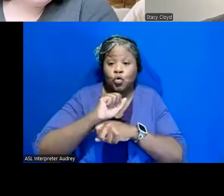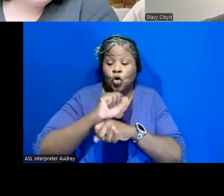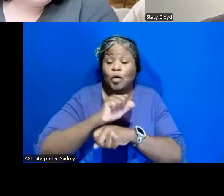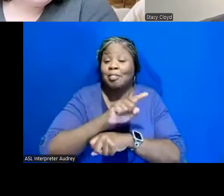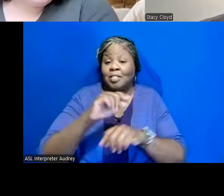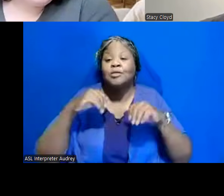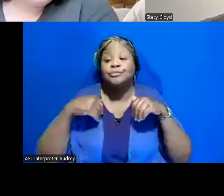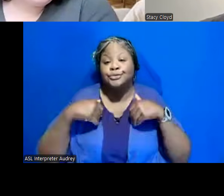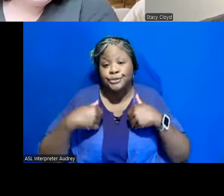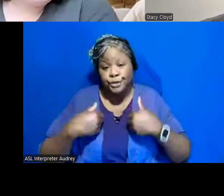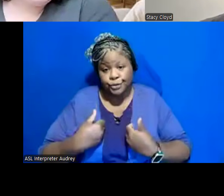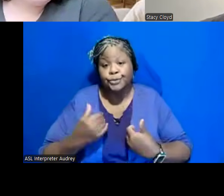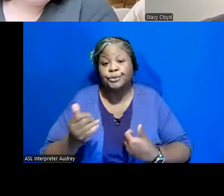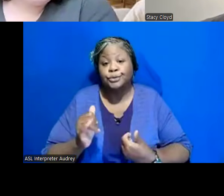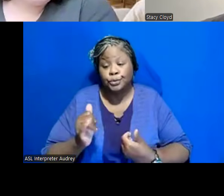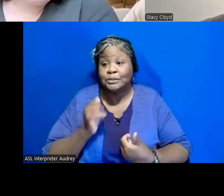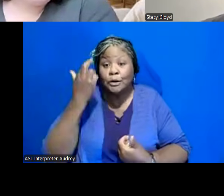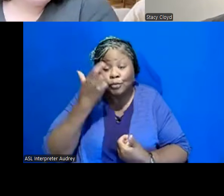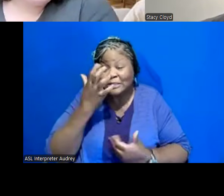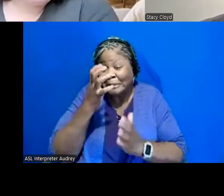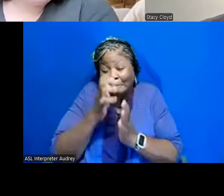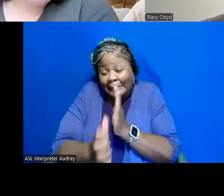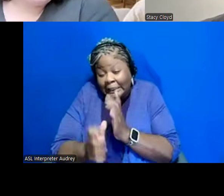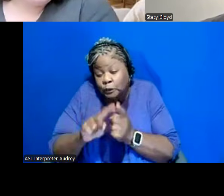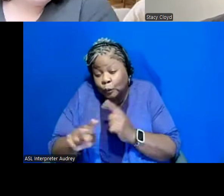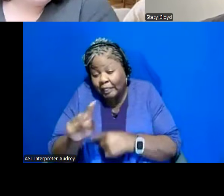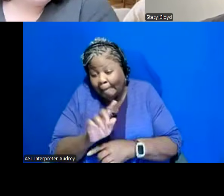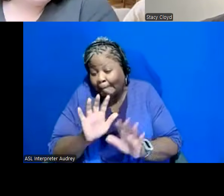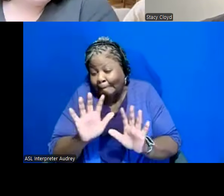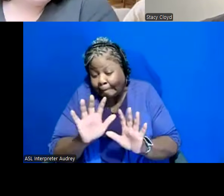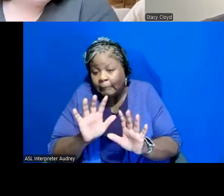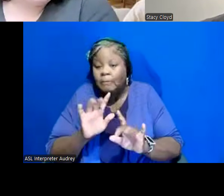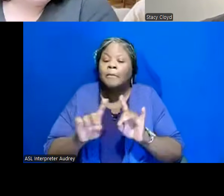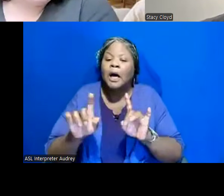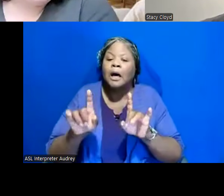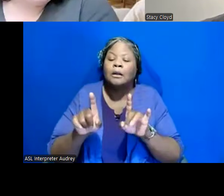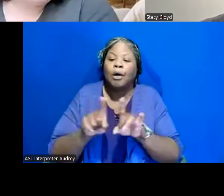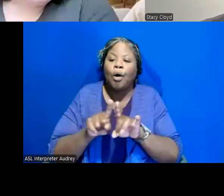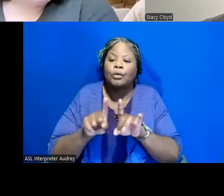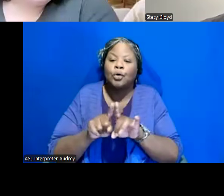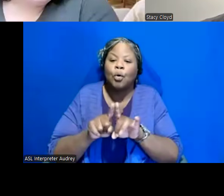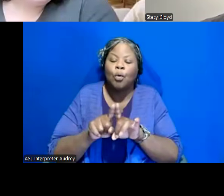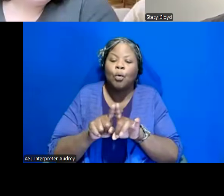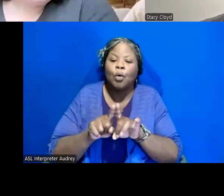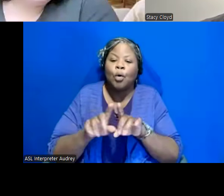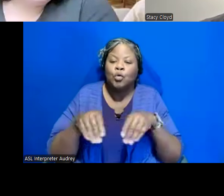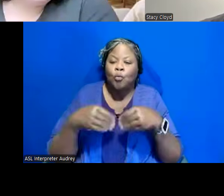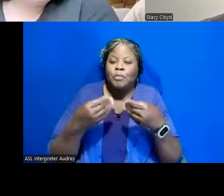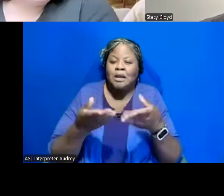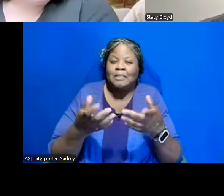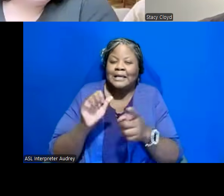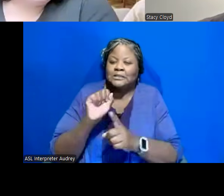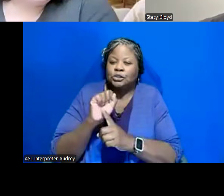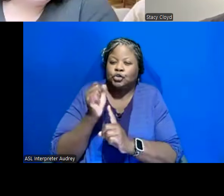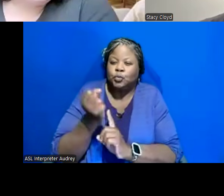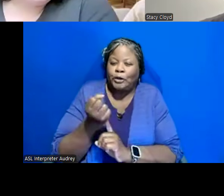And that's not a reason to be mean to them, but it's also not a reason to let a situation where